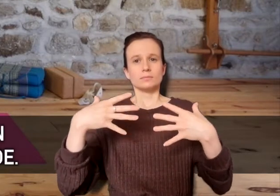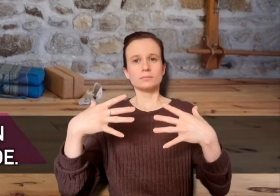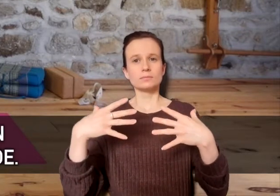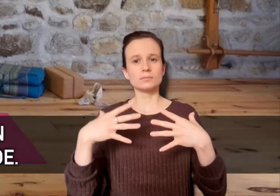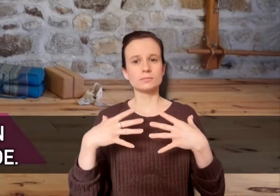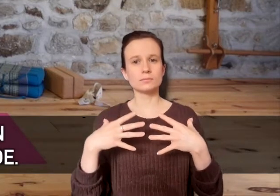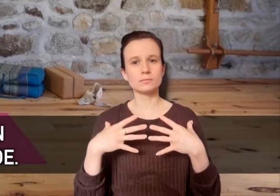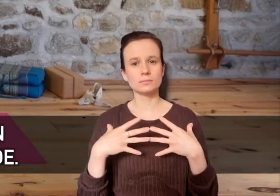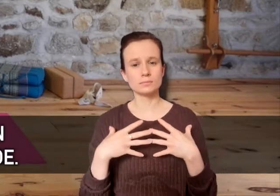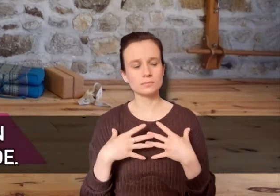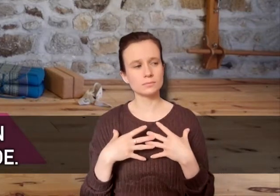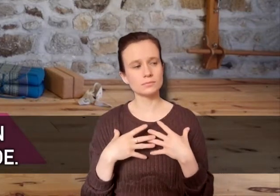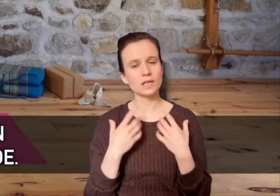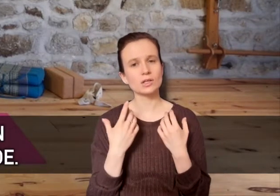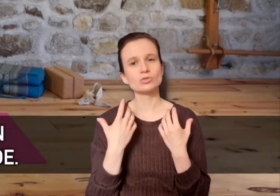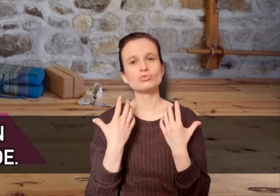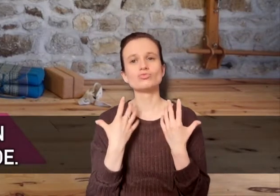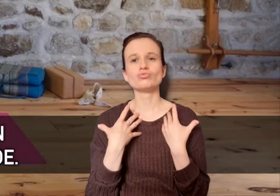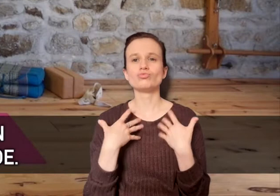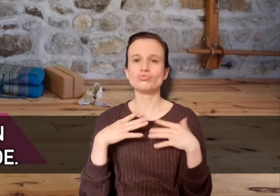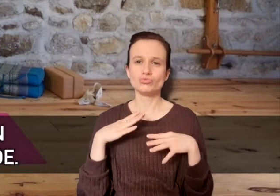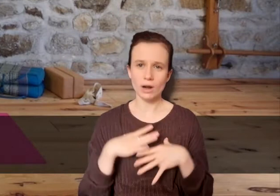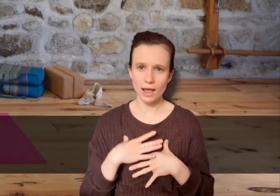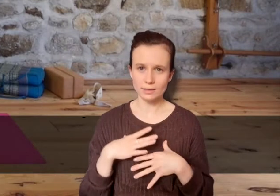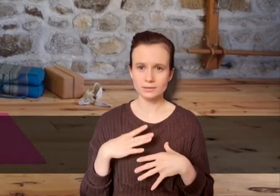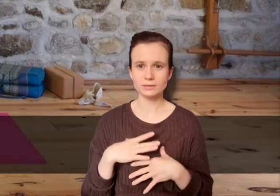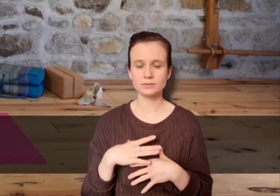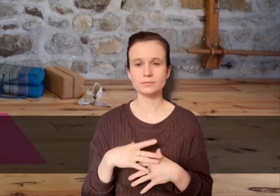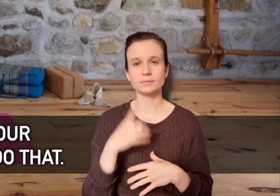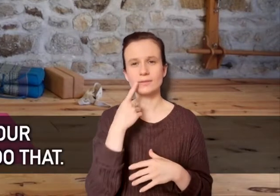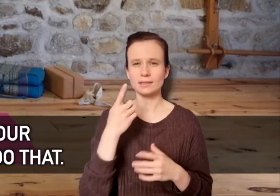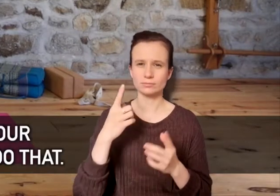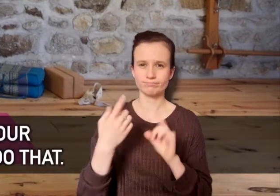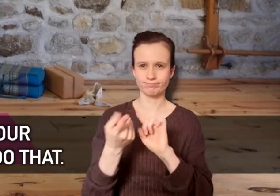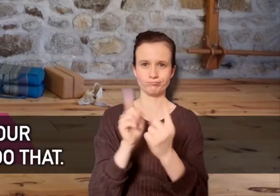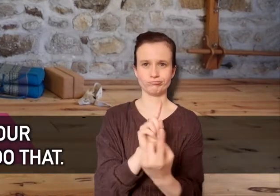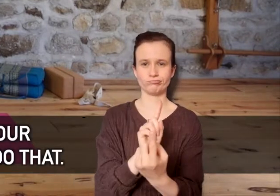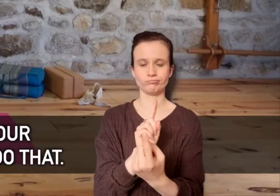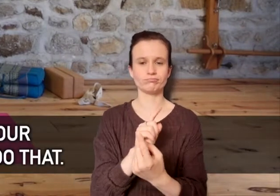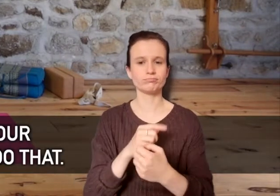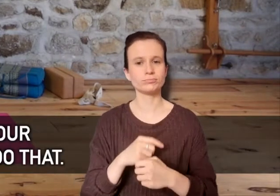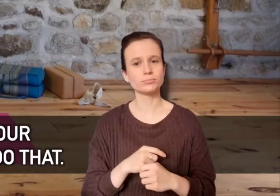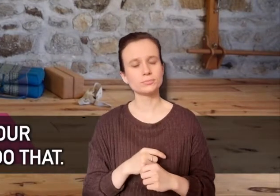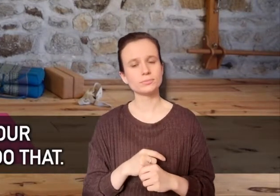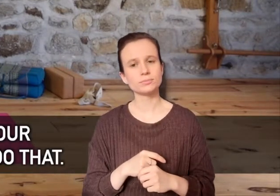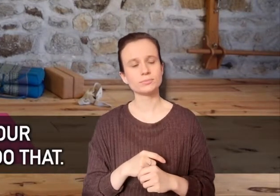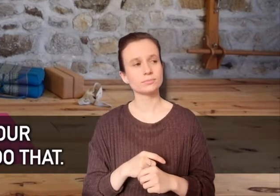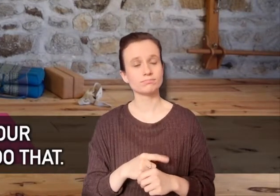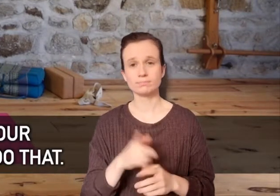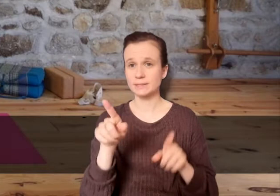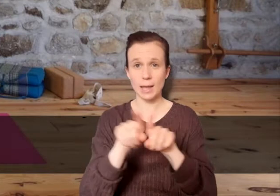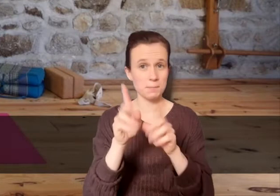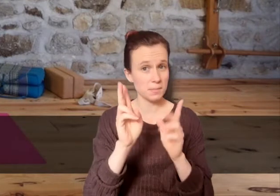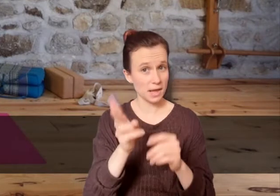And relax. We're going to turn around. We'll do the second side. Again, if you need to start with your hand on the wall for balance,